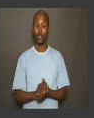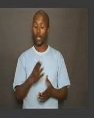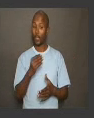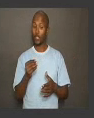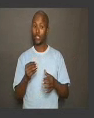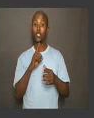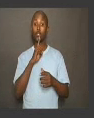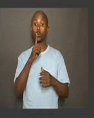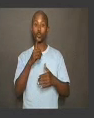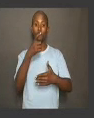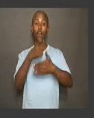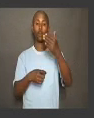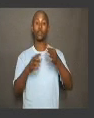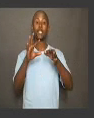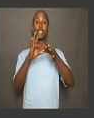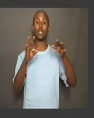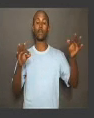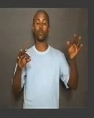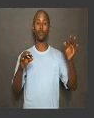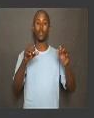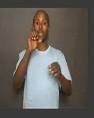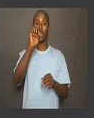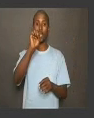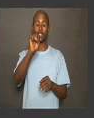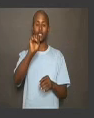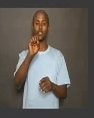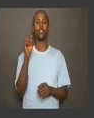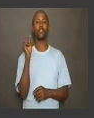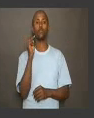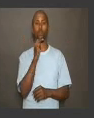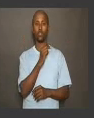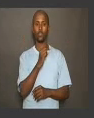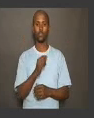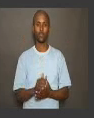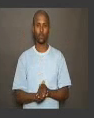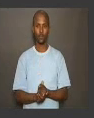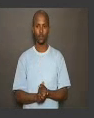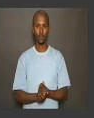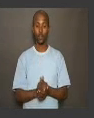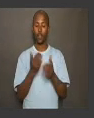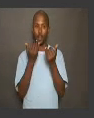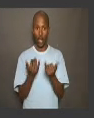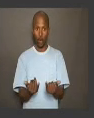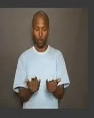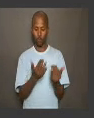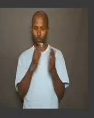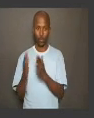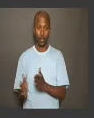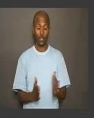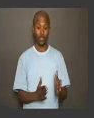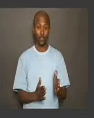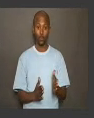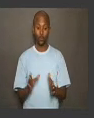And the truth value of statement S is false. Now we are ready to